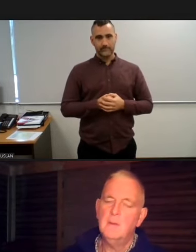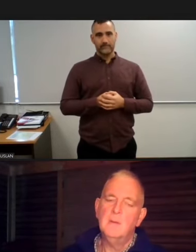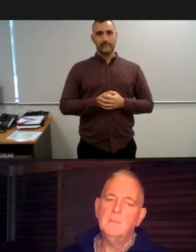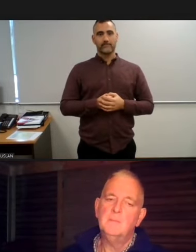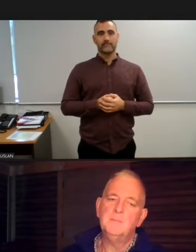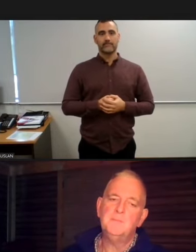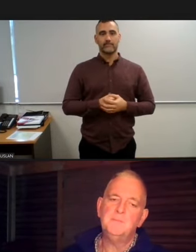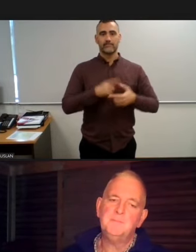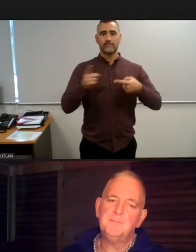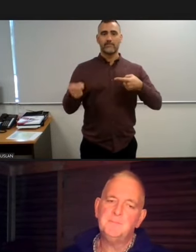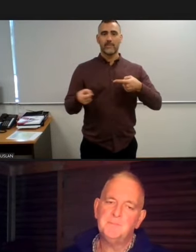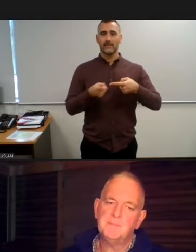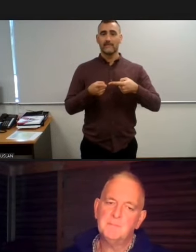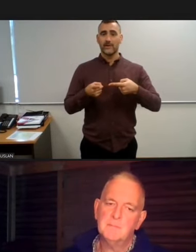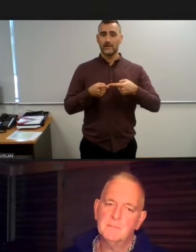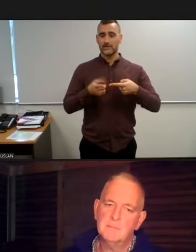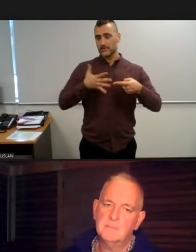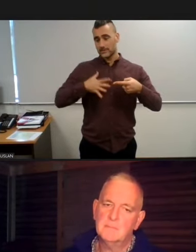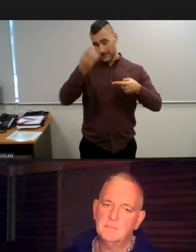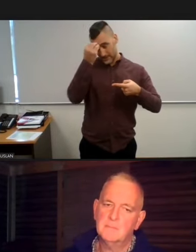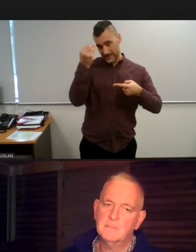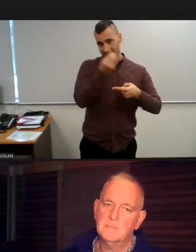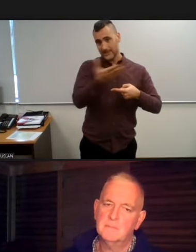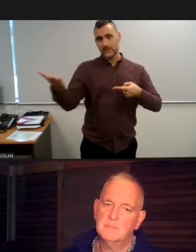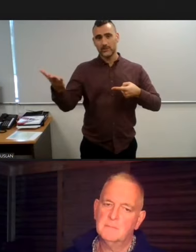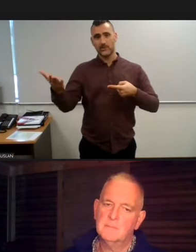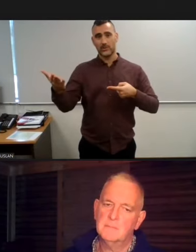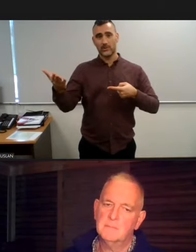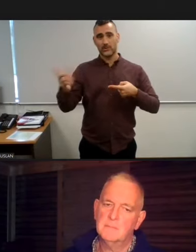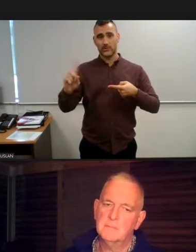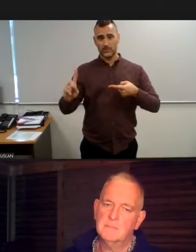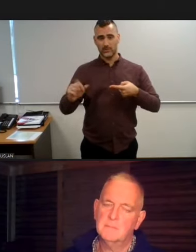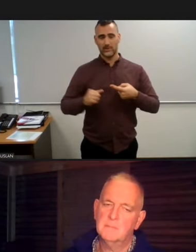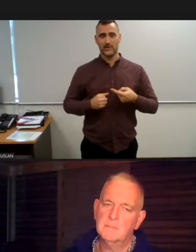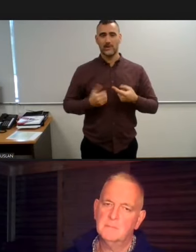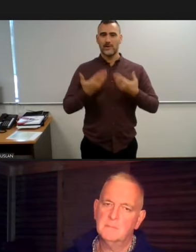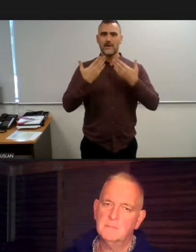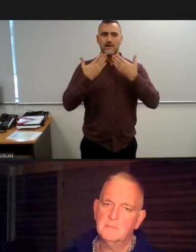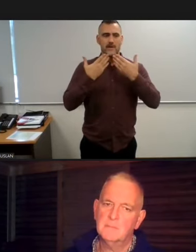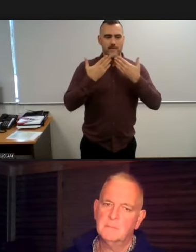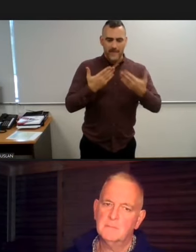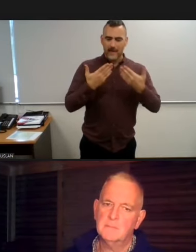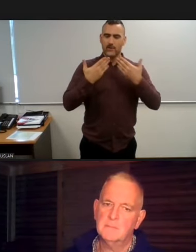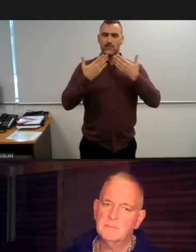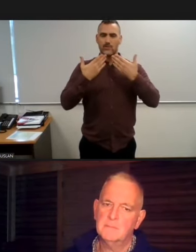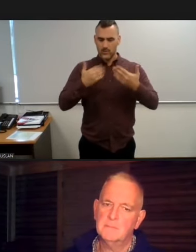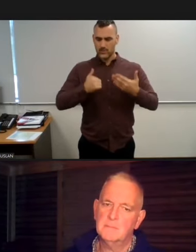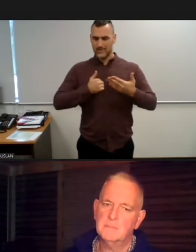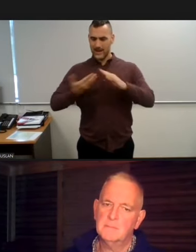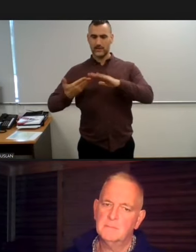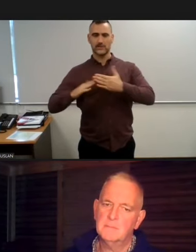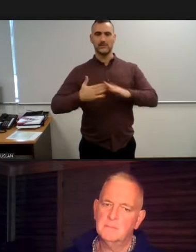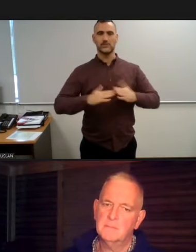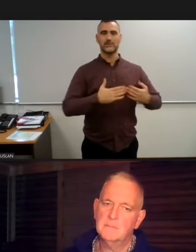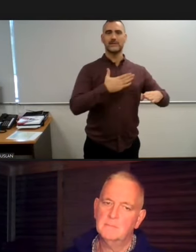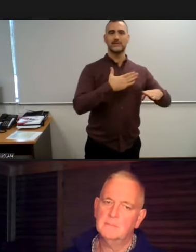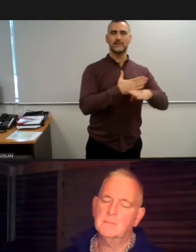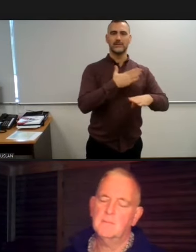and foremost, thank you to the community sector as a whole for the